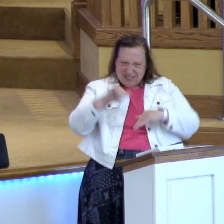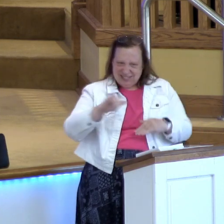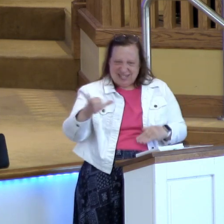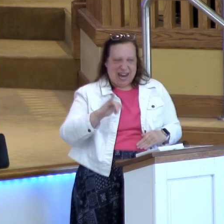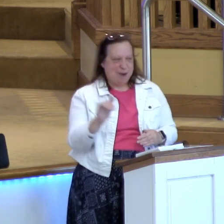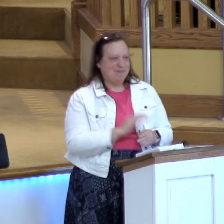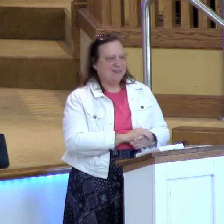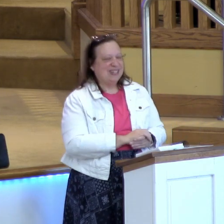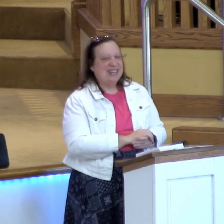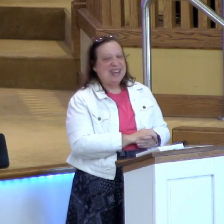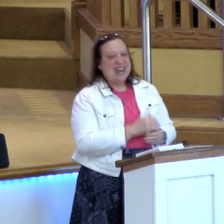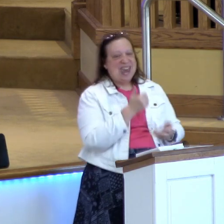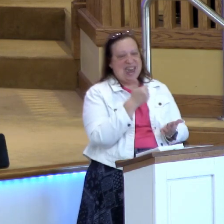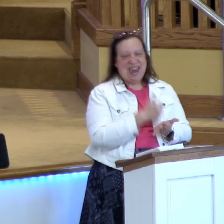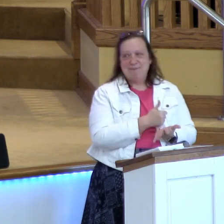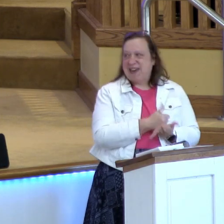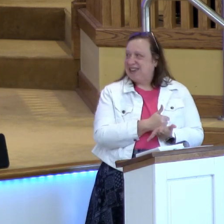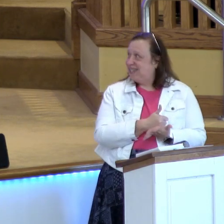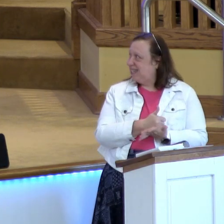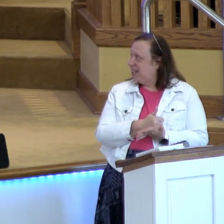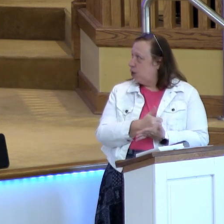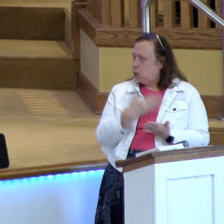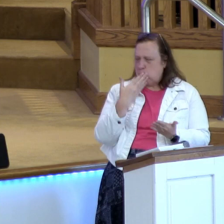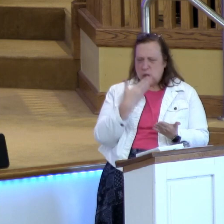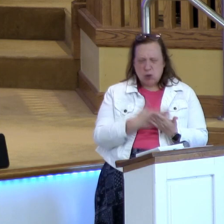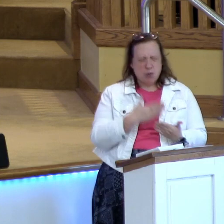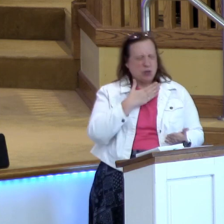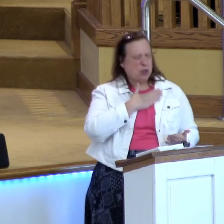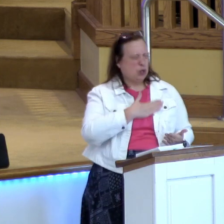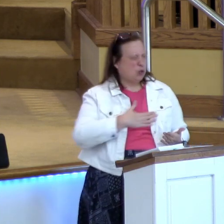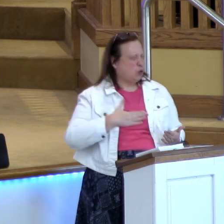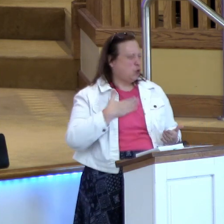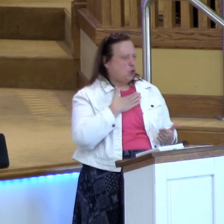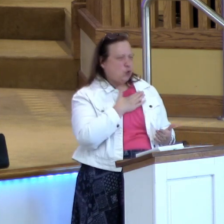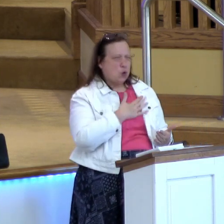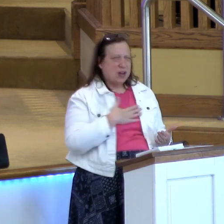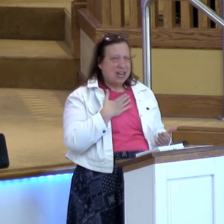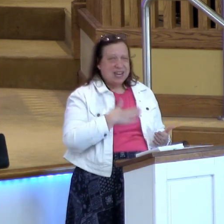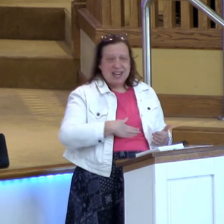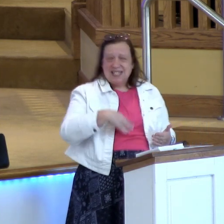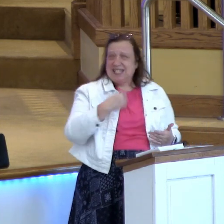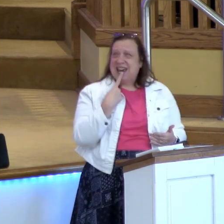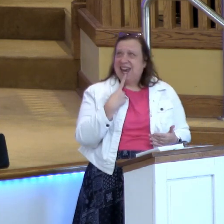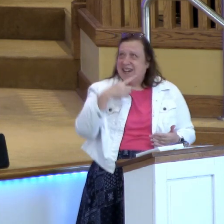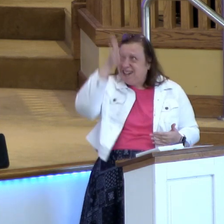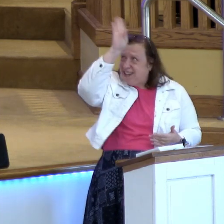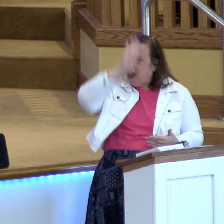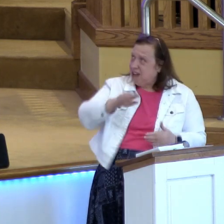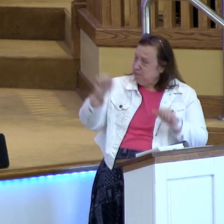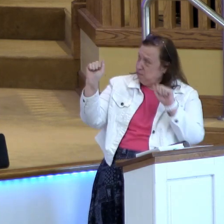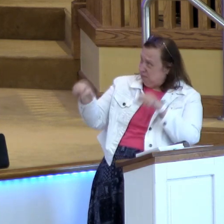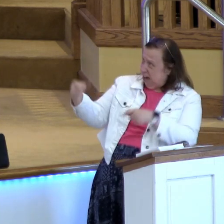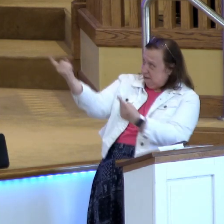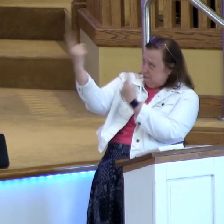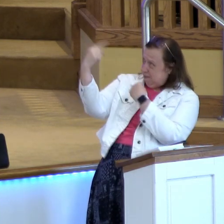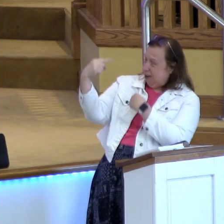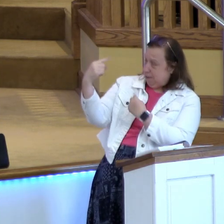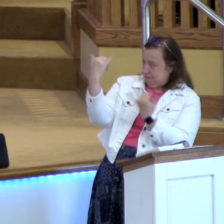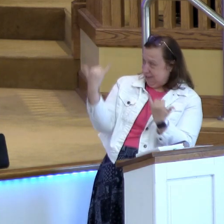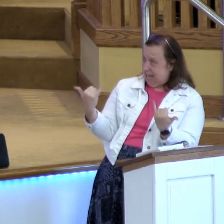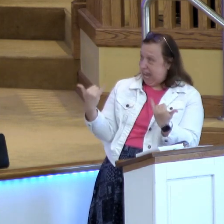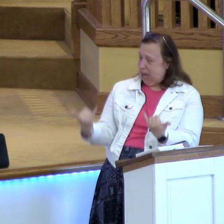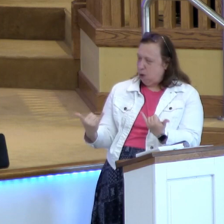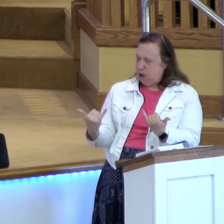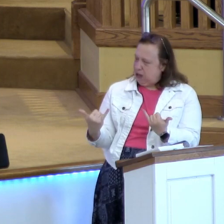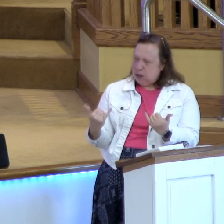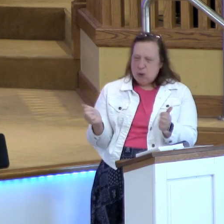But, amen, it's so good, and I was just enjoying, basking, and I was like, God, come back right now. I mean, it was just, when you get in the presence and you